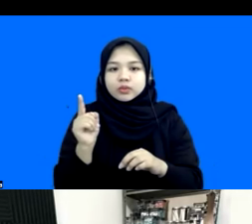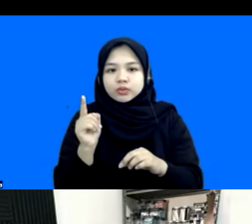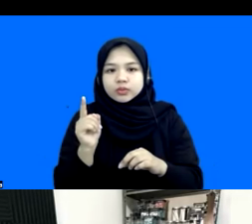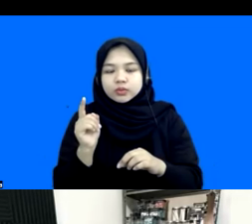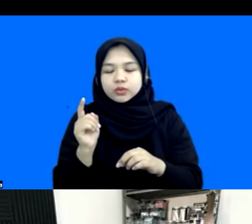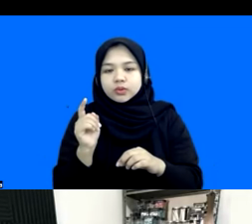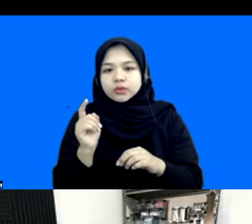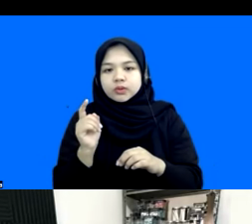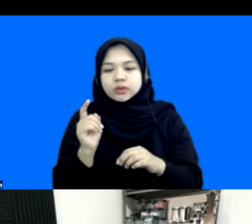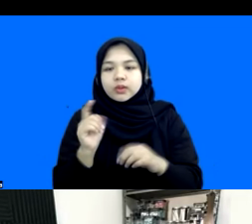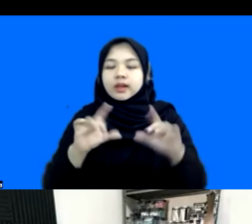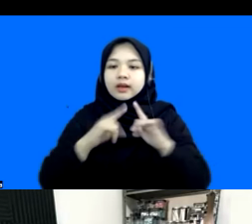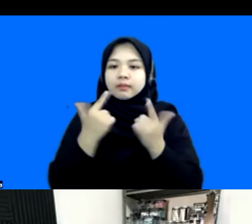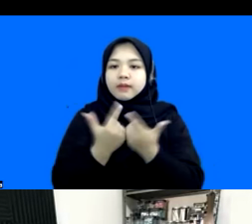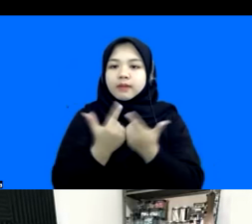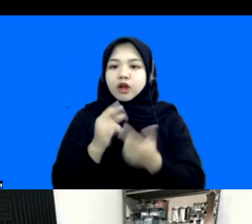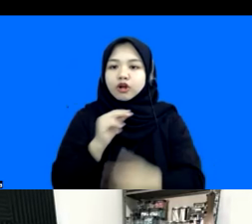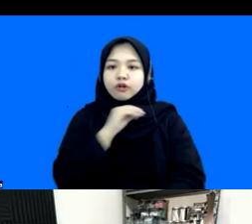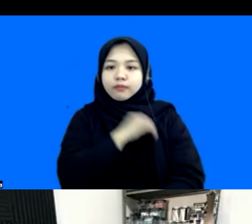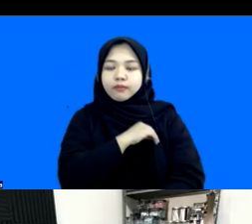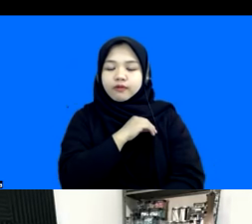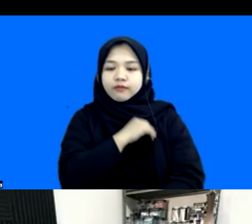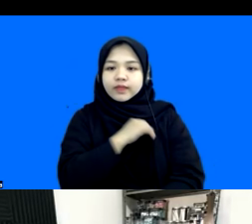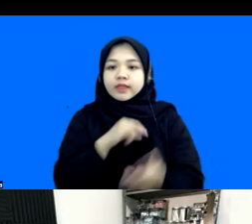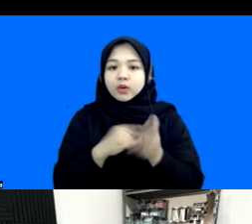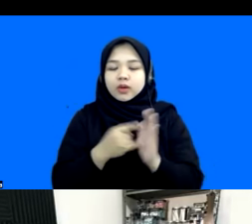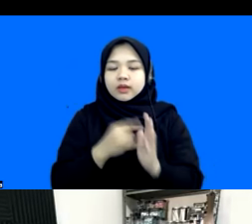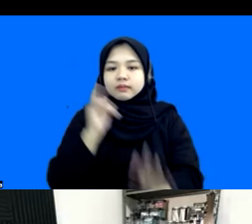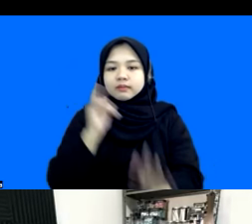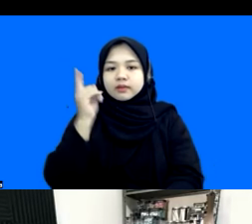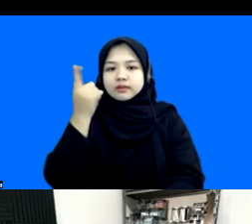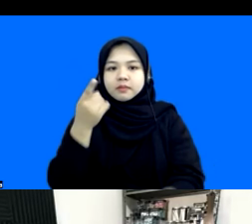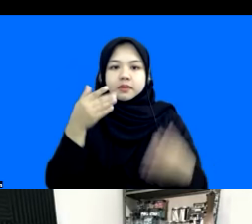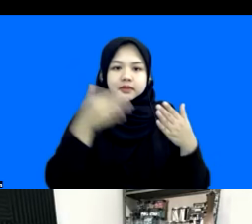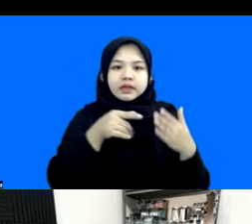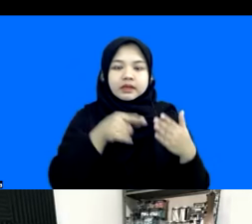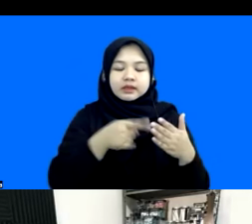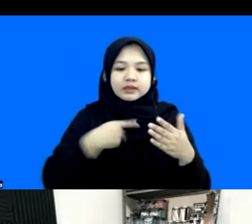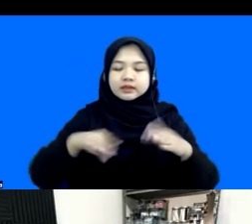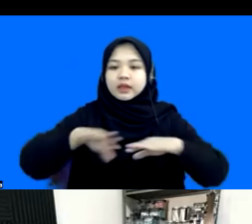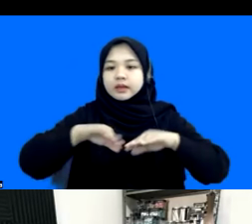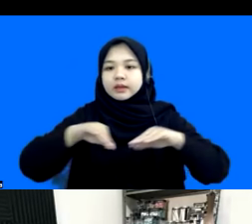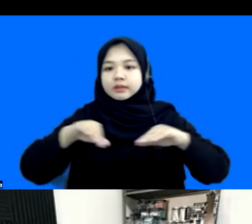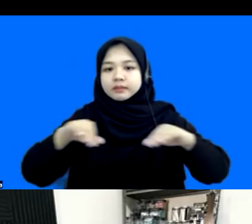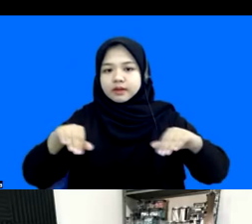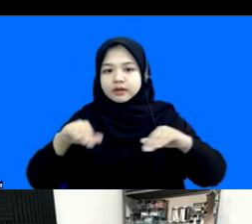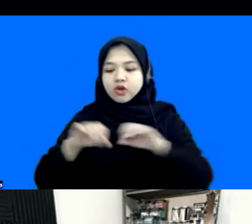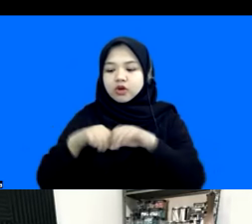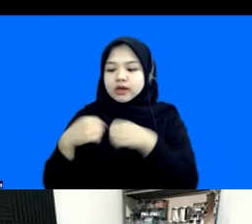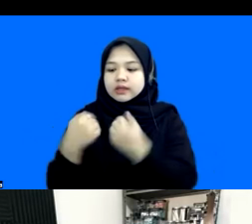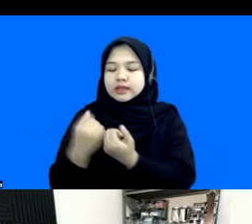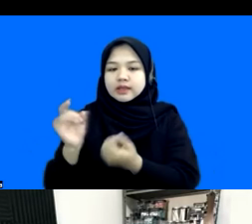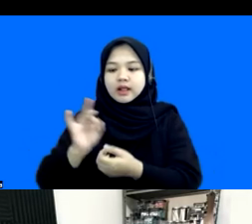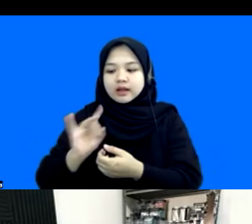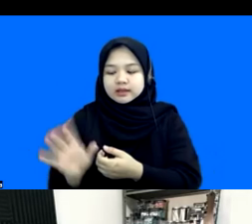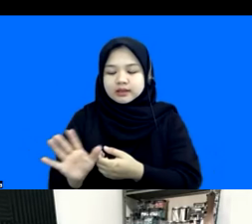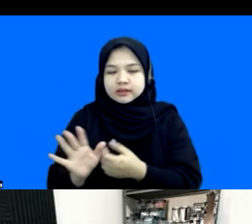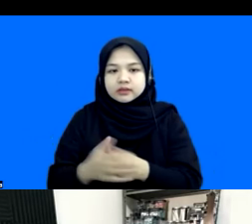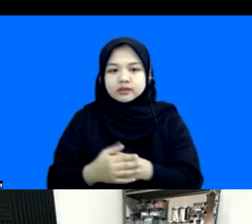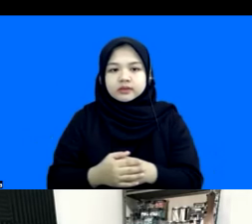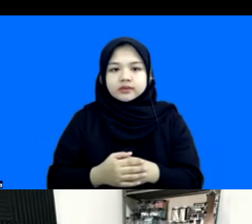cities field. What differentiates us from other outfits or organizations in the field, especially in the Philippines,